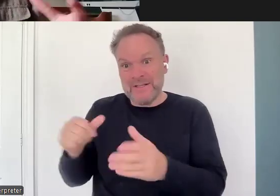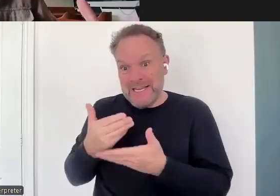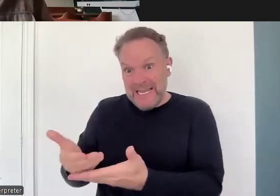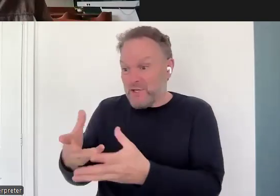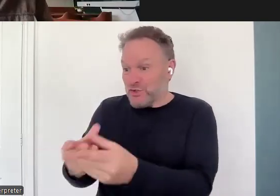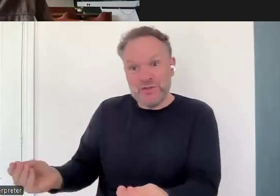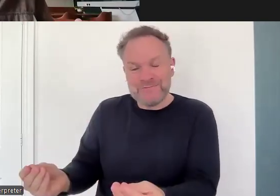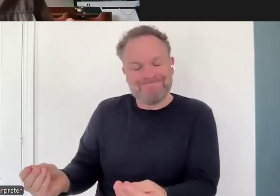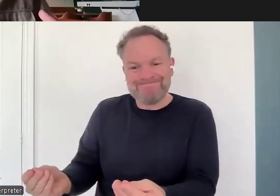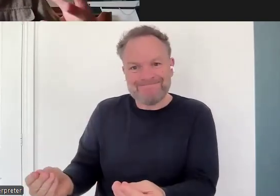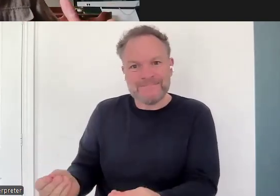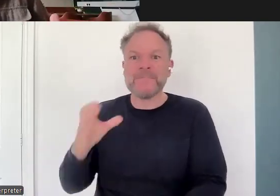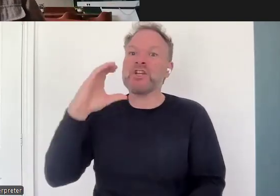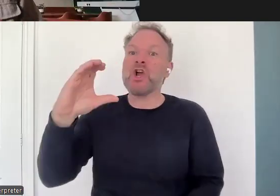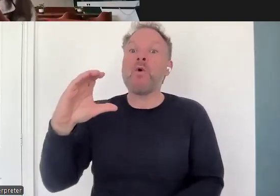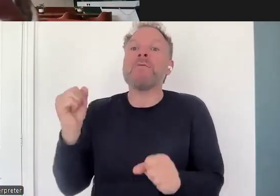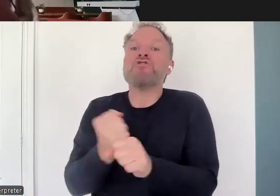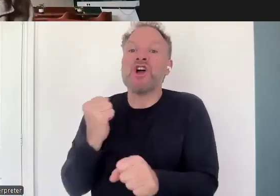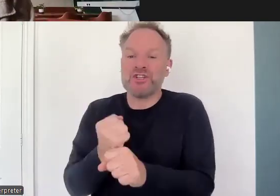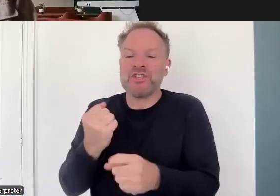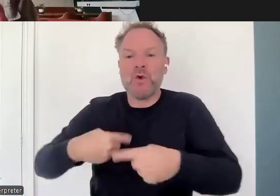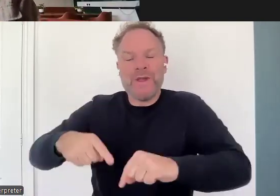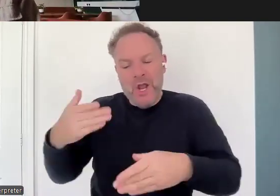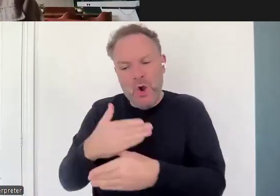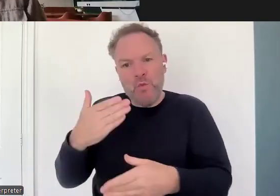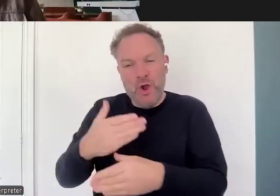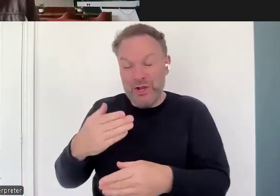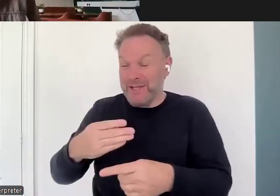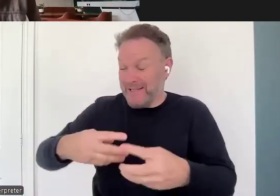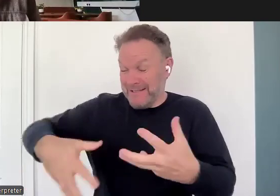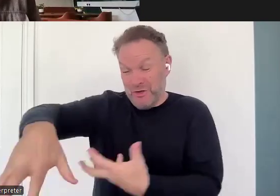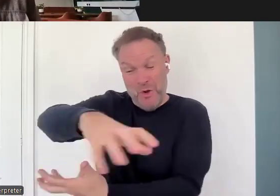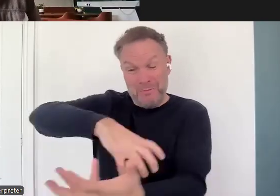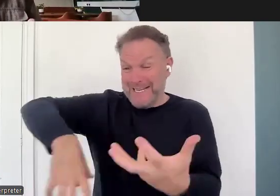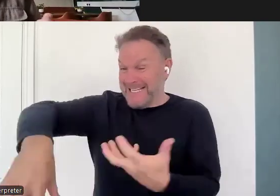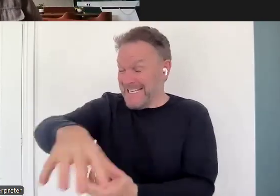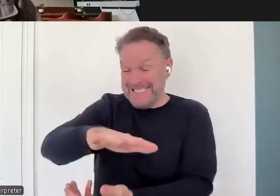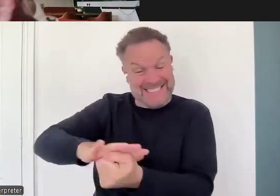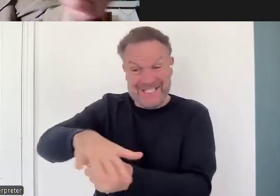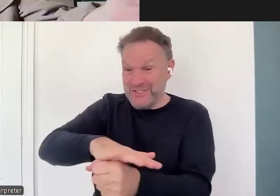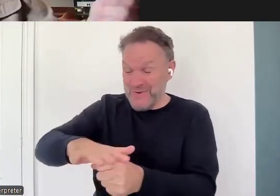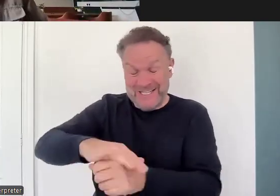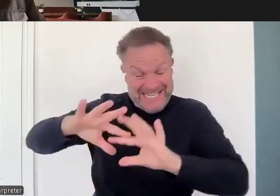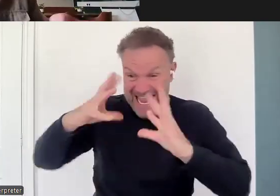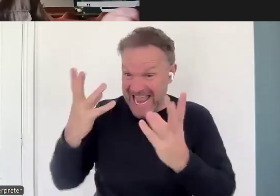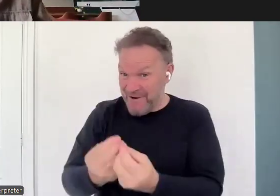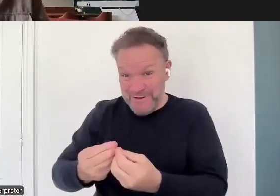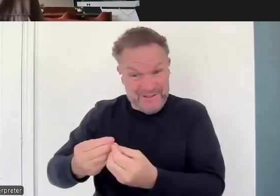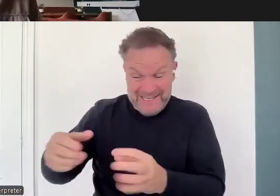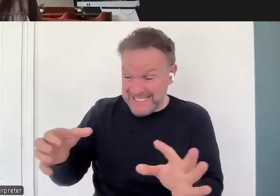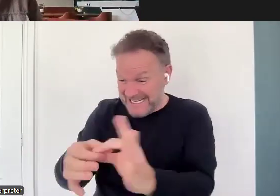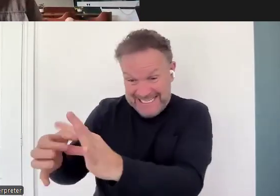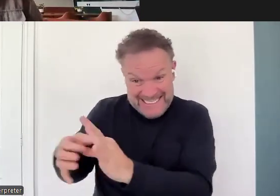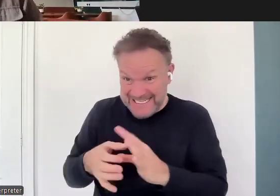In co-production, we are all working in those complex, messy environments where everything is contingent upon